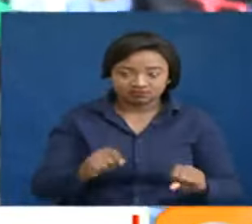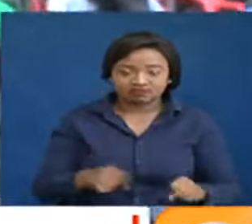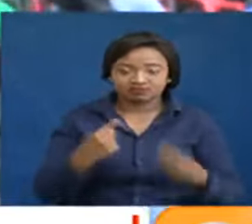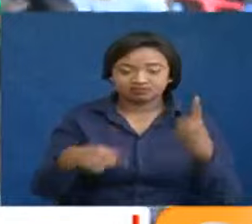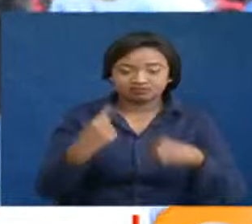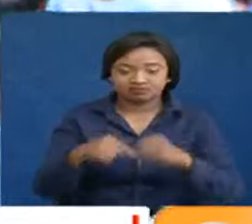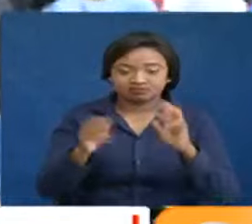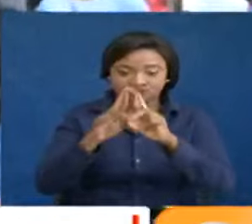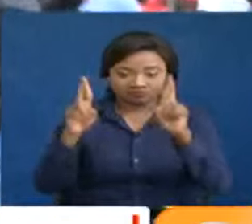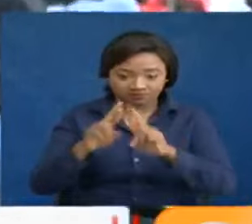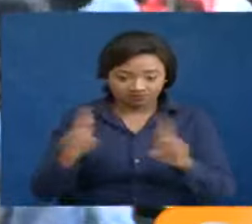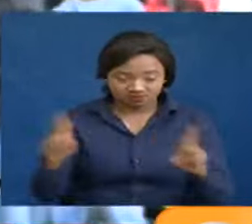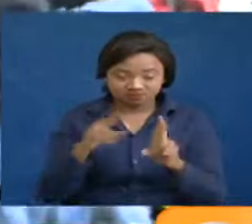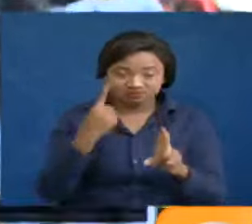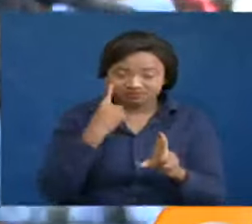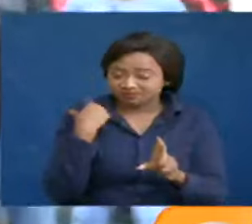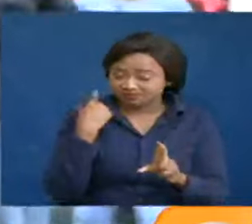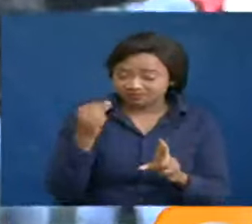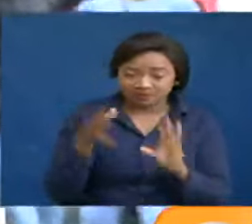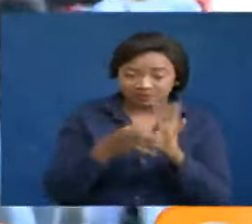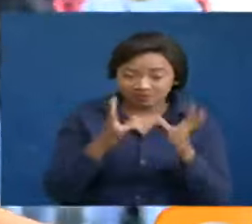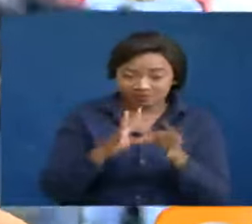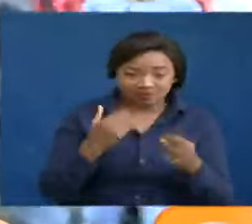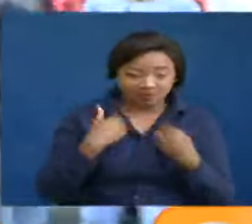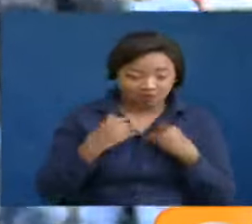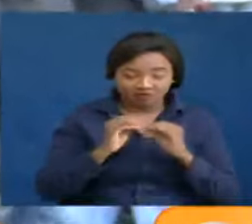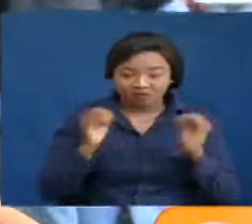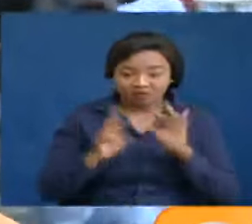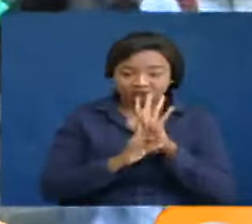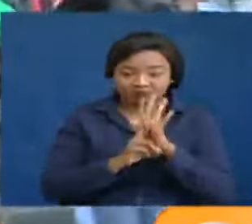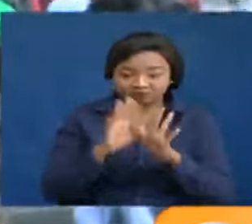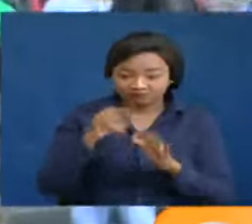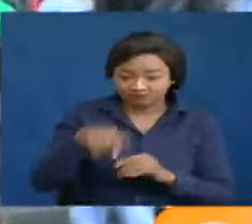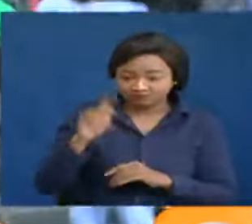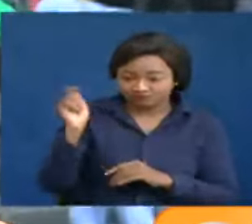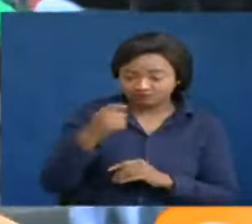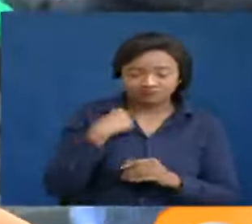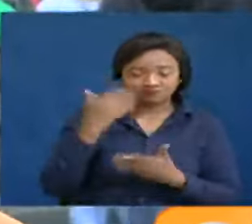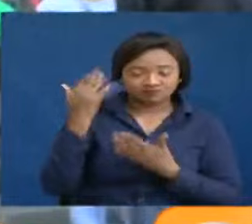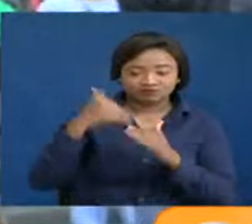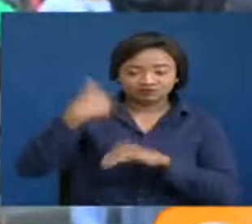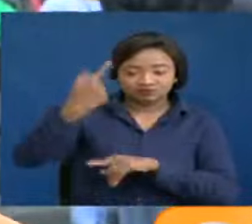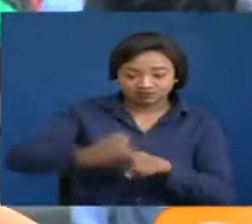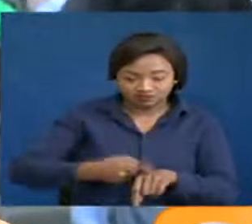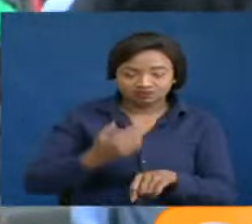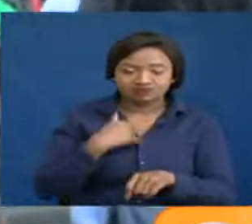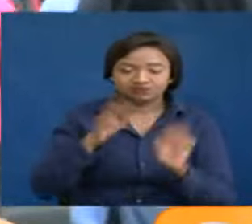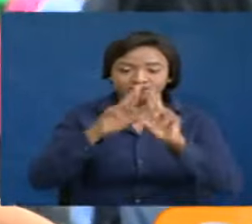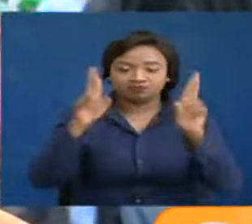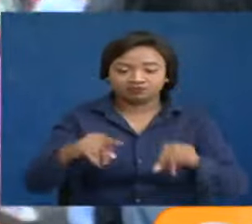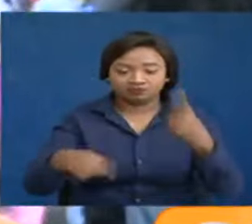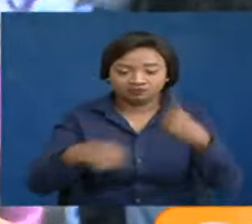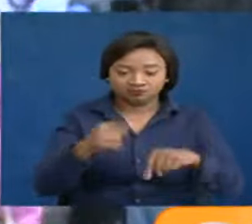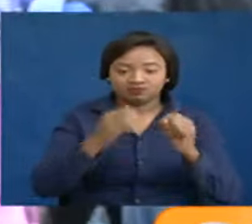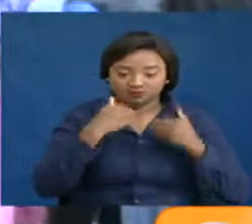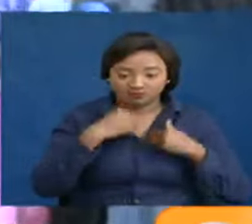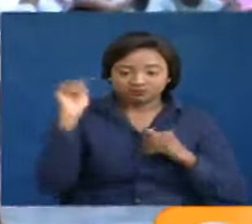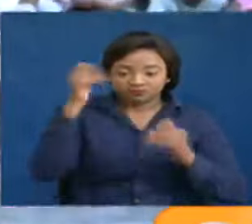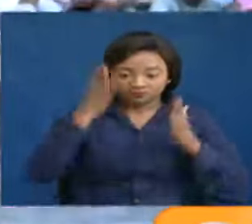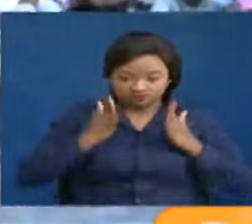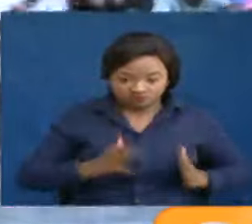at the Olympics, we did not have a representative. We hope the next time we have an international competition, there will be Kenyans